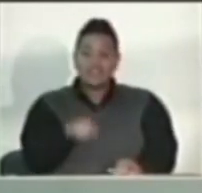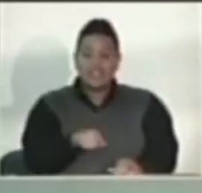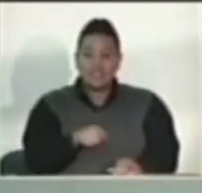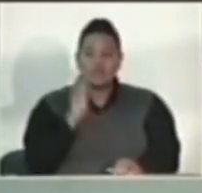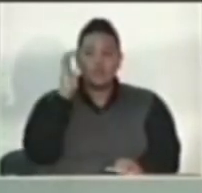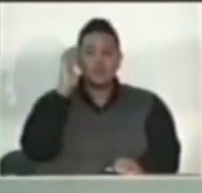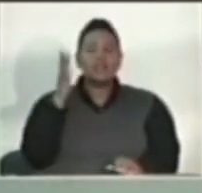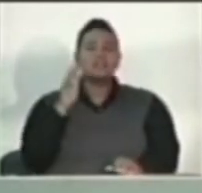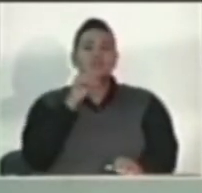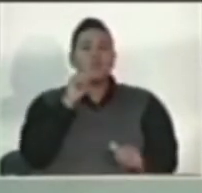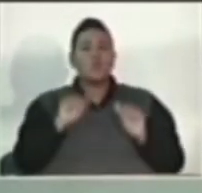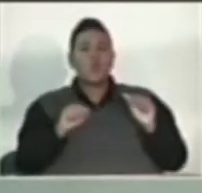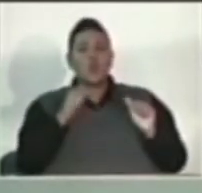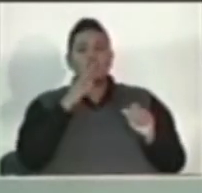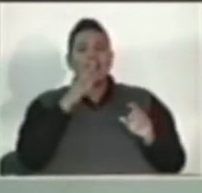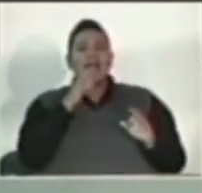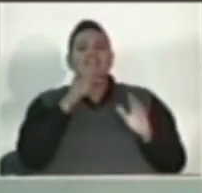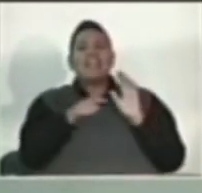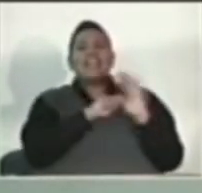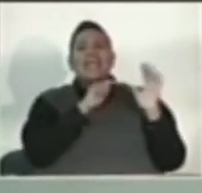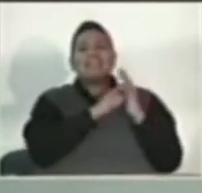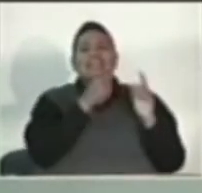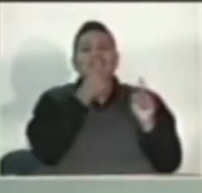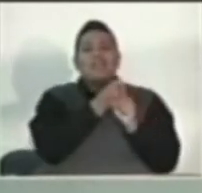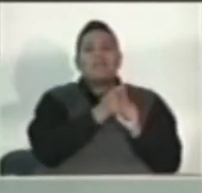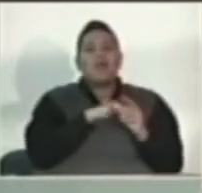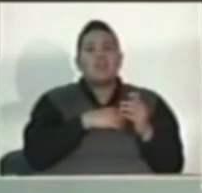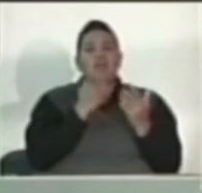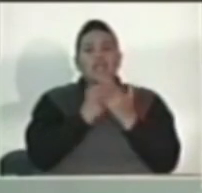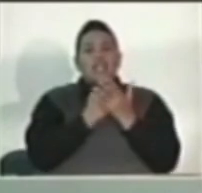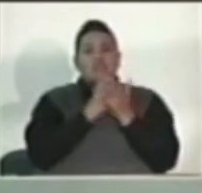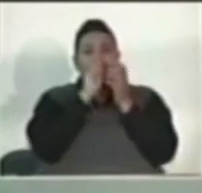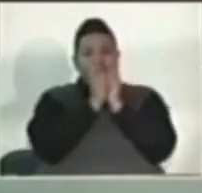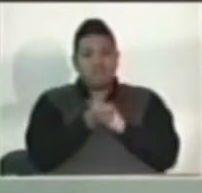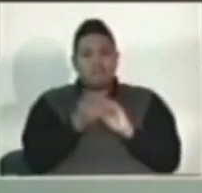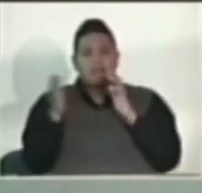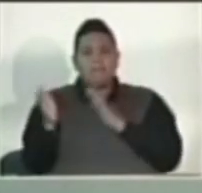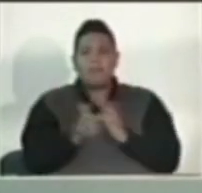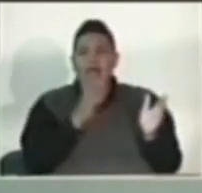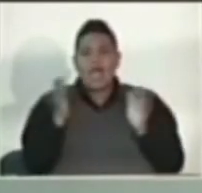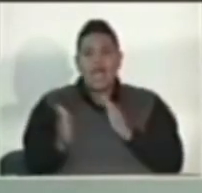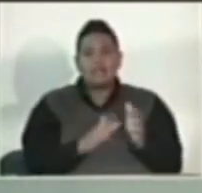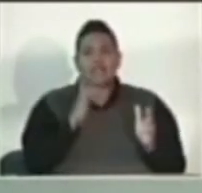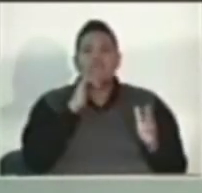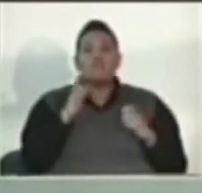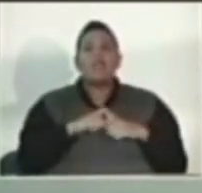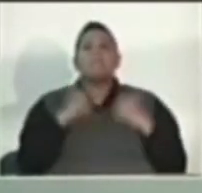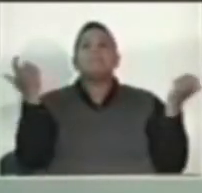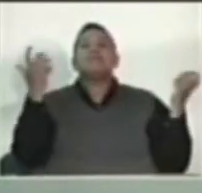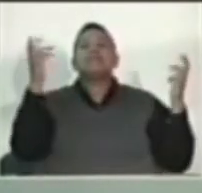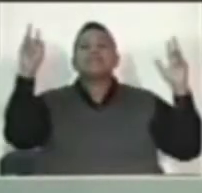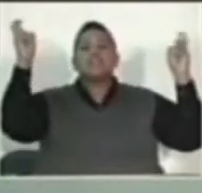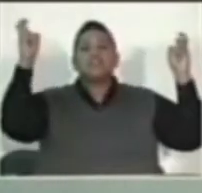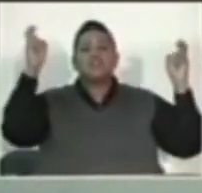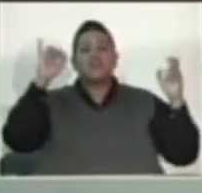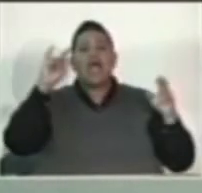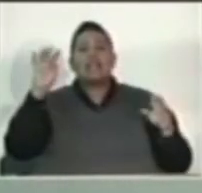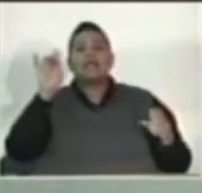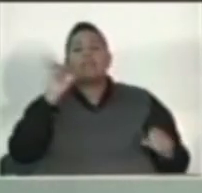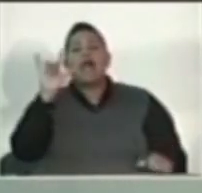will no doubt have an adverse effect on our economic reform plans and, of course, big ticket items like the logistic